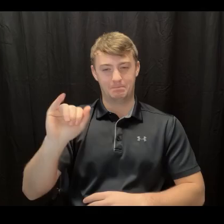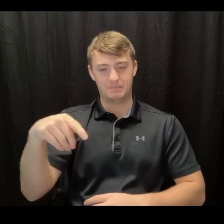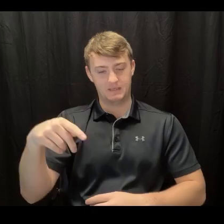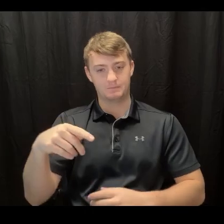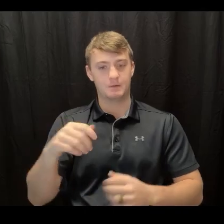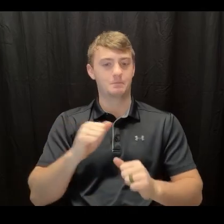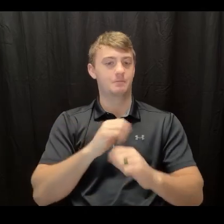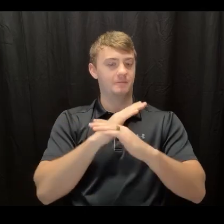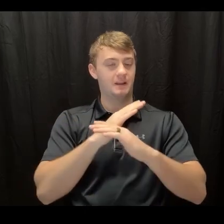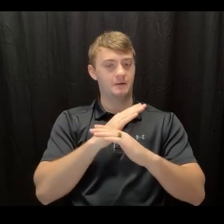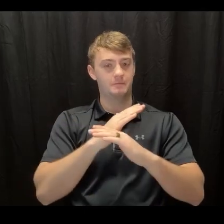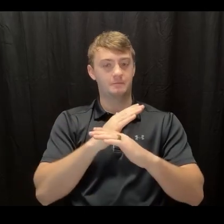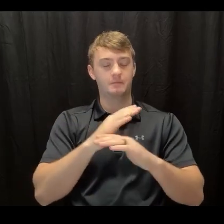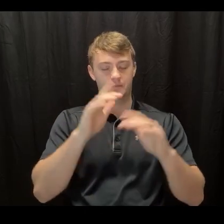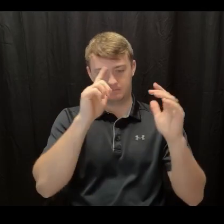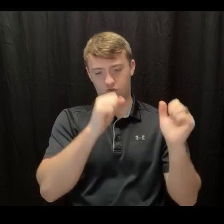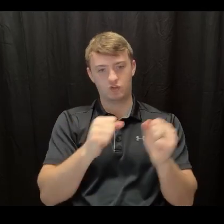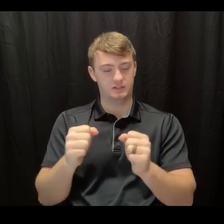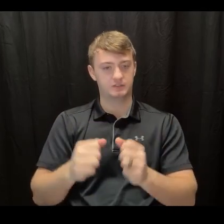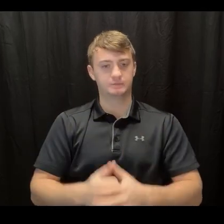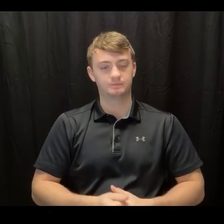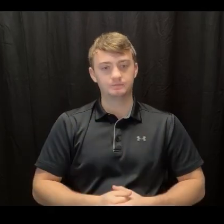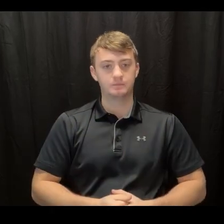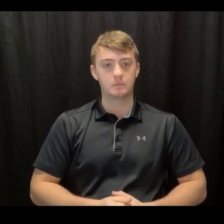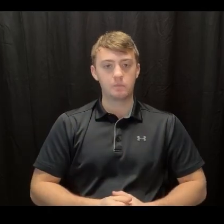preventative behavior measure or strategy.